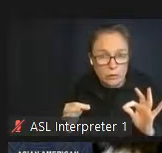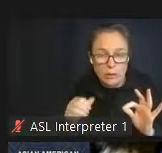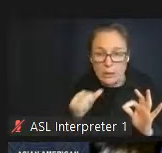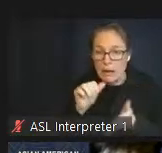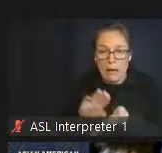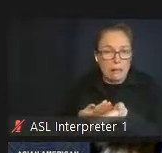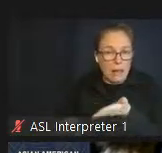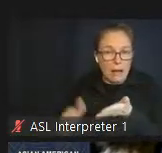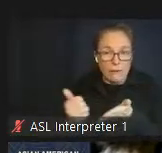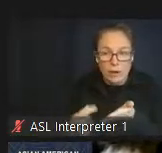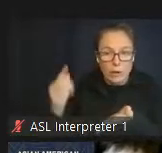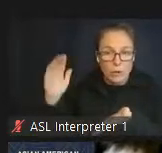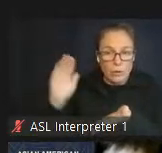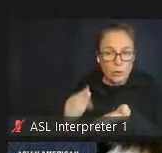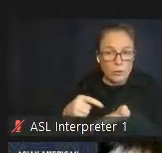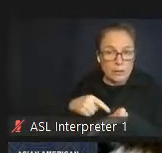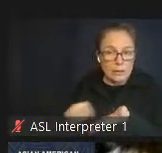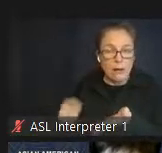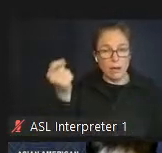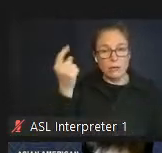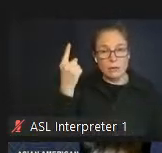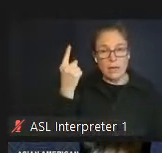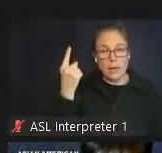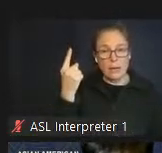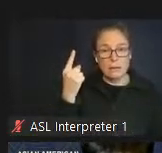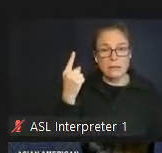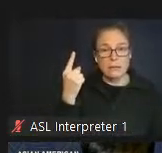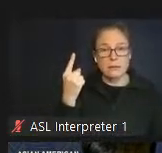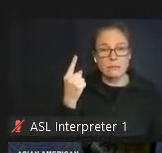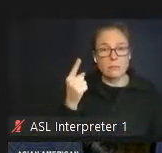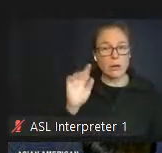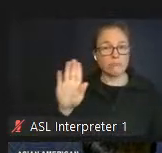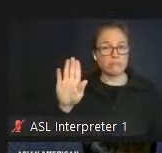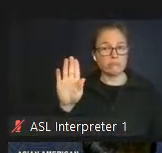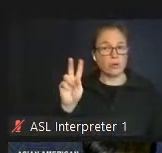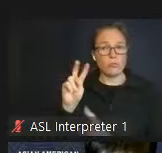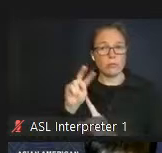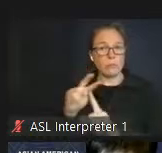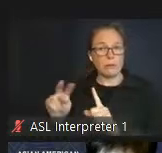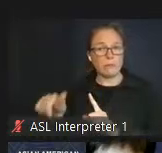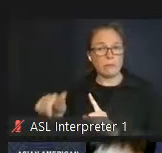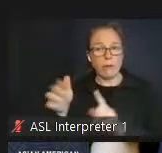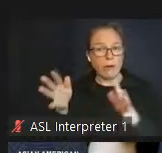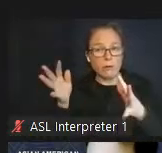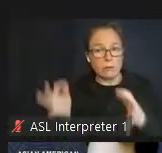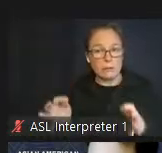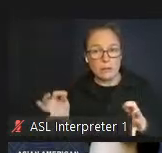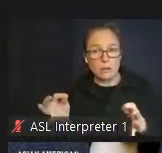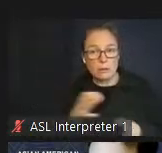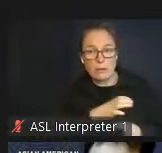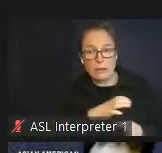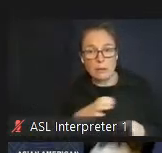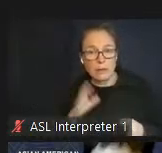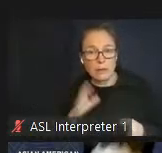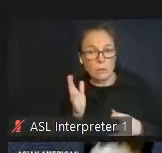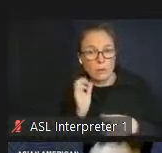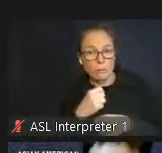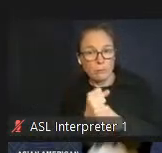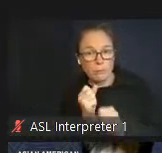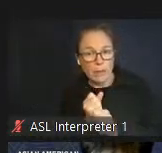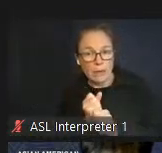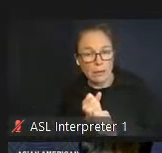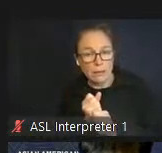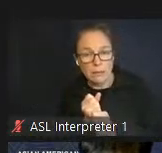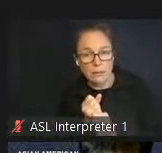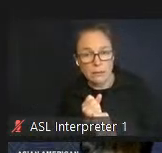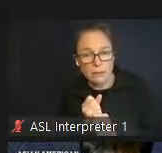reducing salaries, and I get that. But are there, in your mind, any other decision points that this budget committee is going to make, other